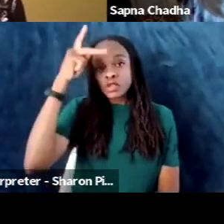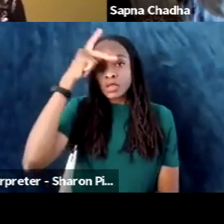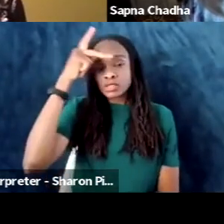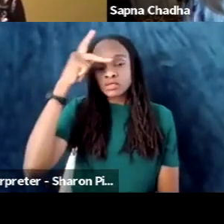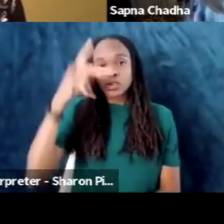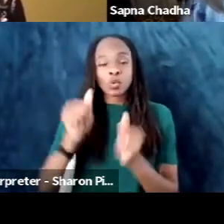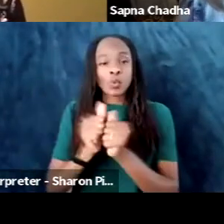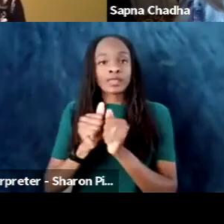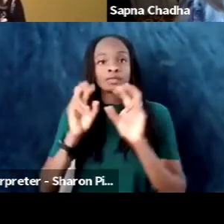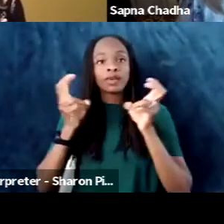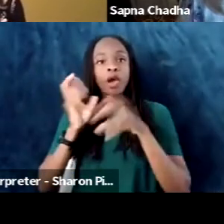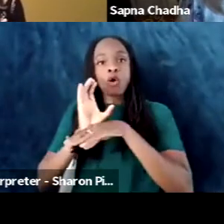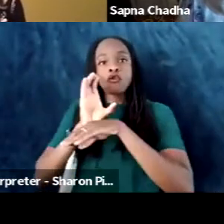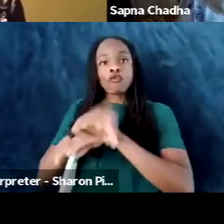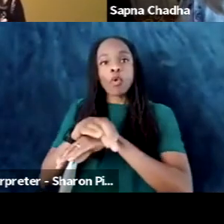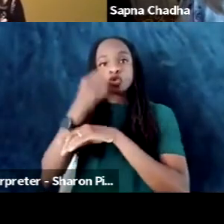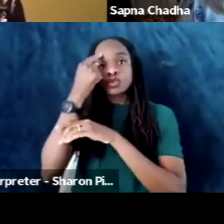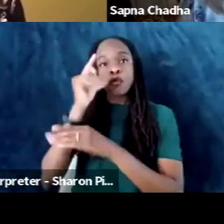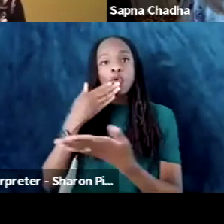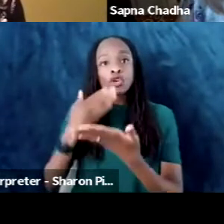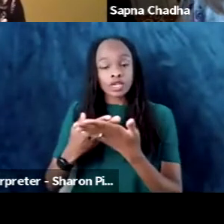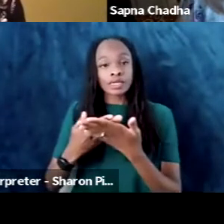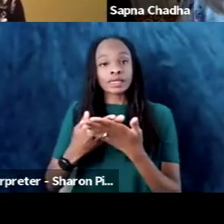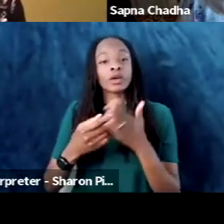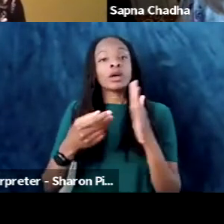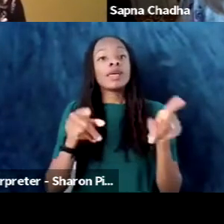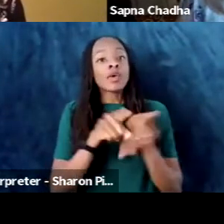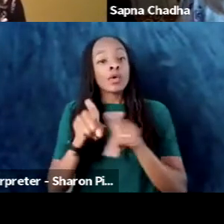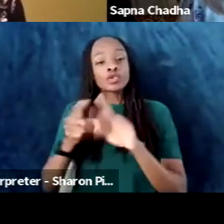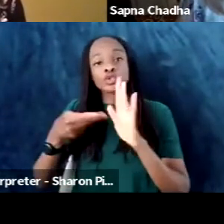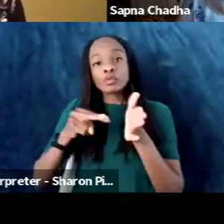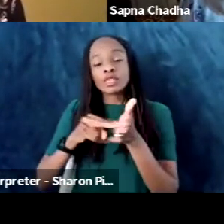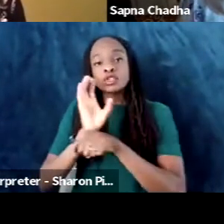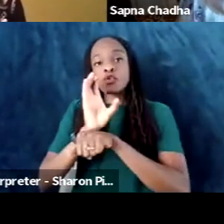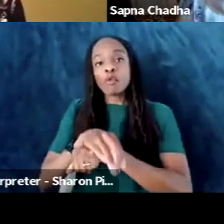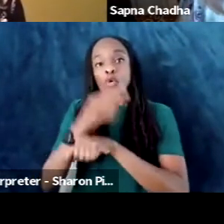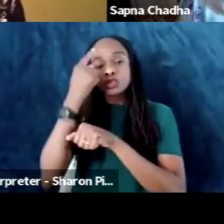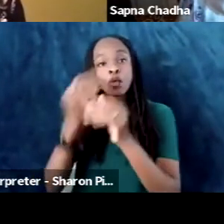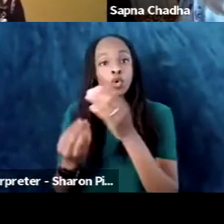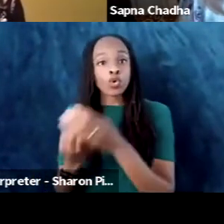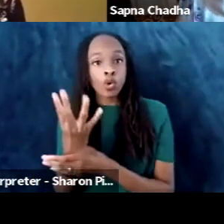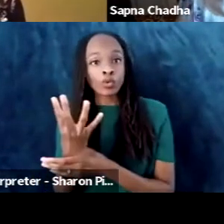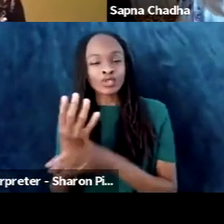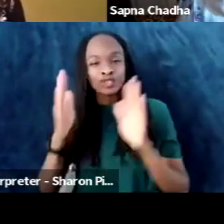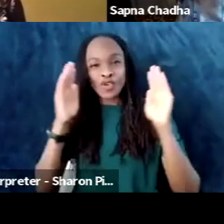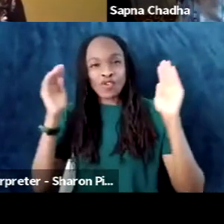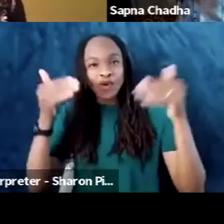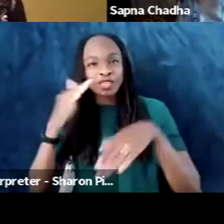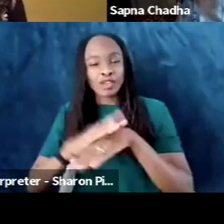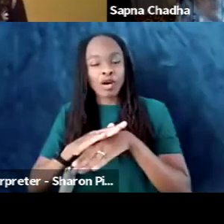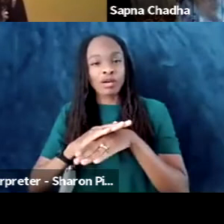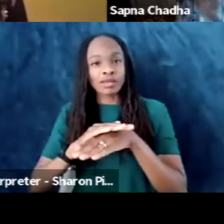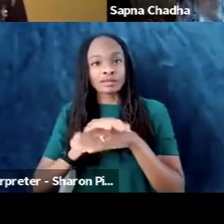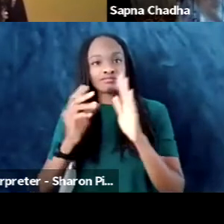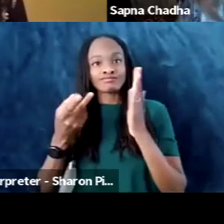force for good is also a force for growth. What we're finding is that focusing on purpose-led